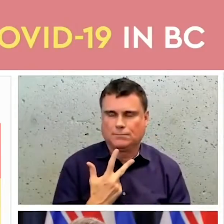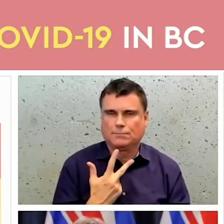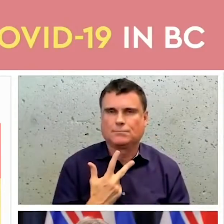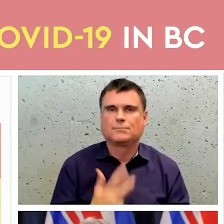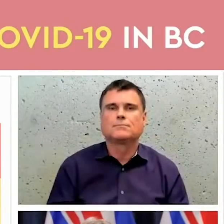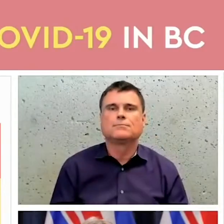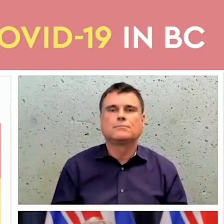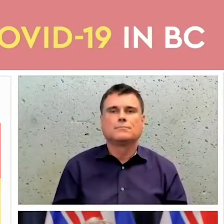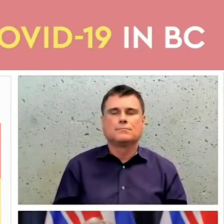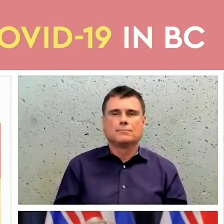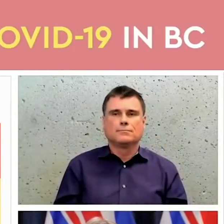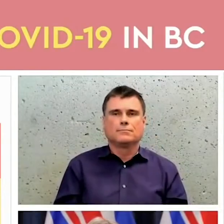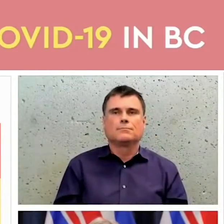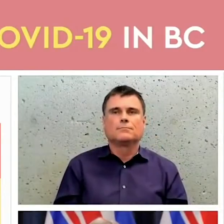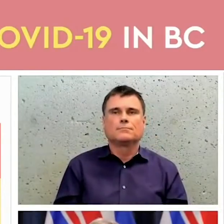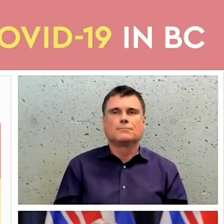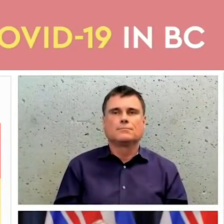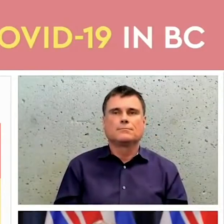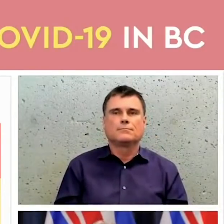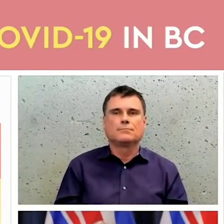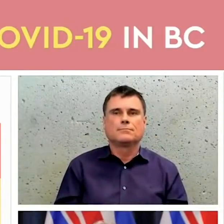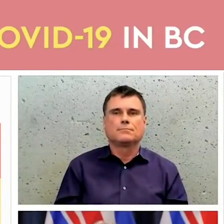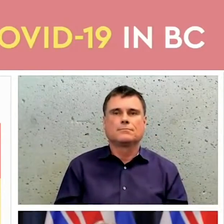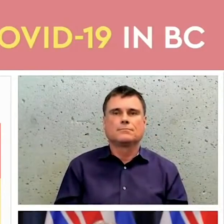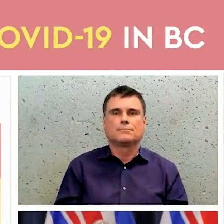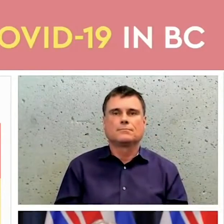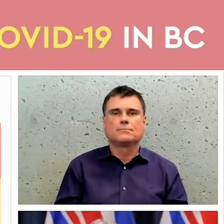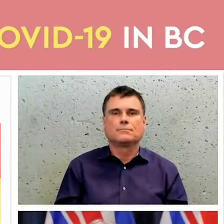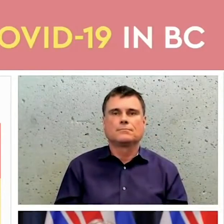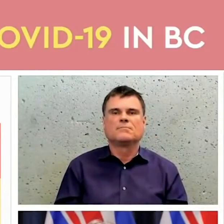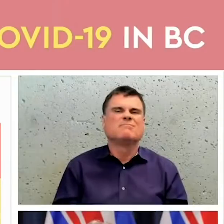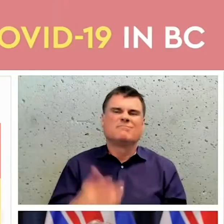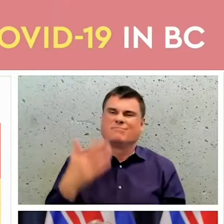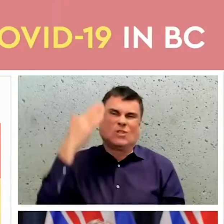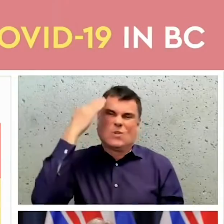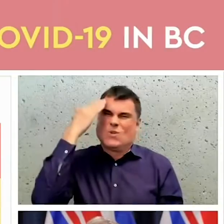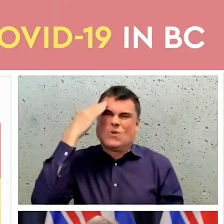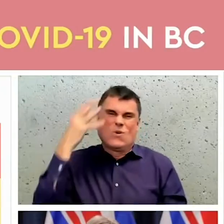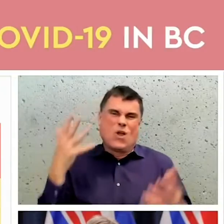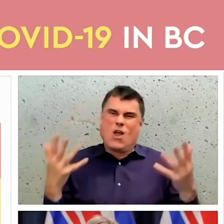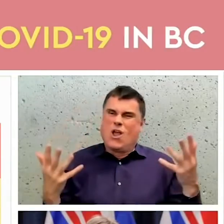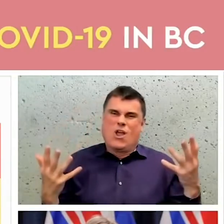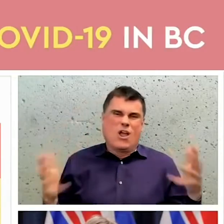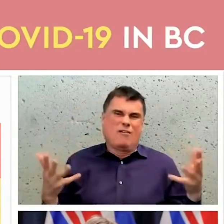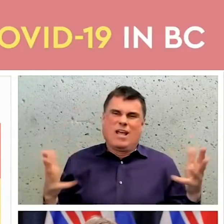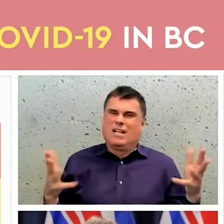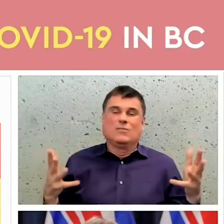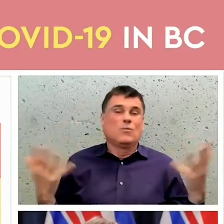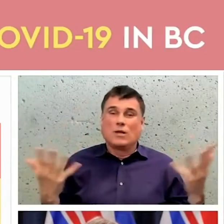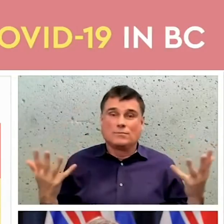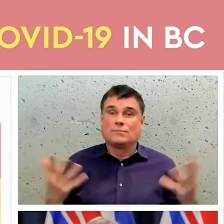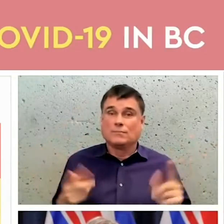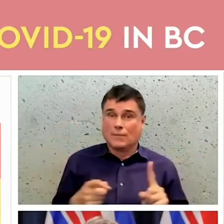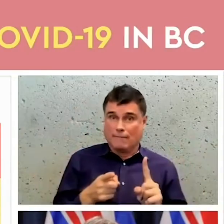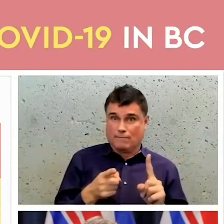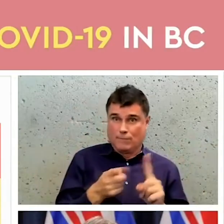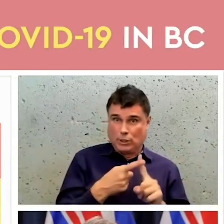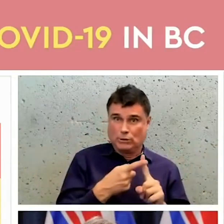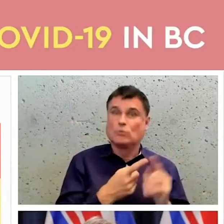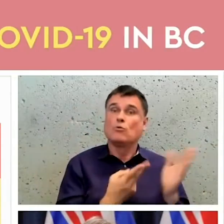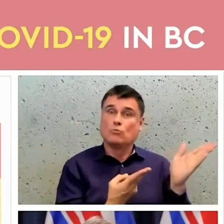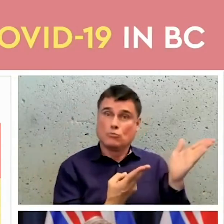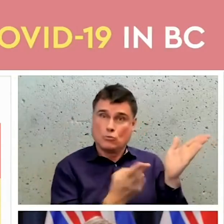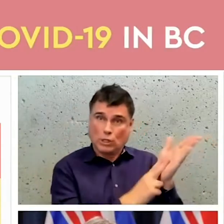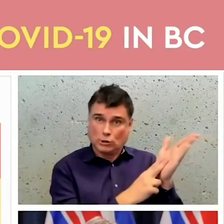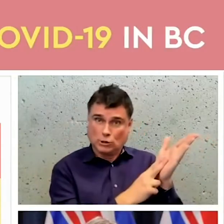Familiar steps to many people who have used our Get Vaccinated system. First, you have to register. And as I said, that's